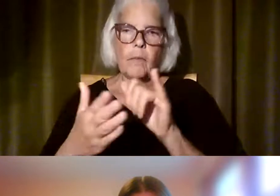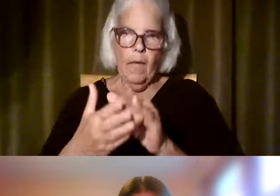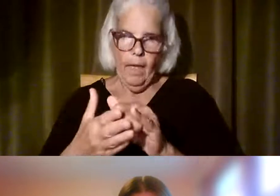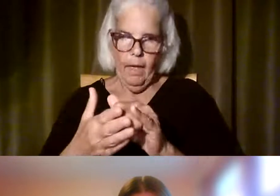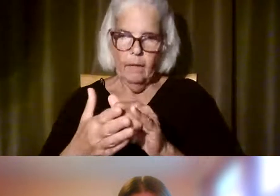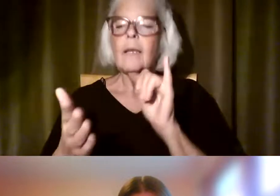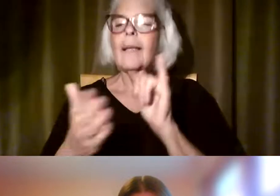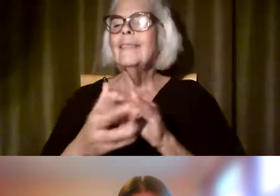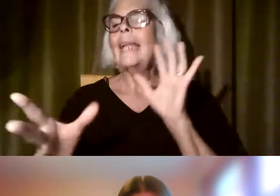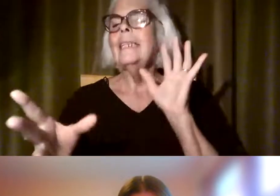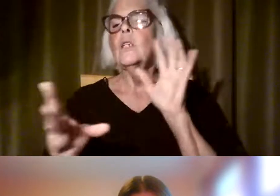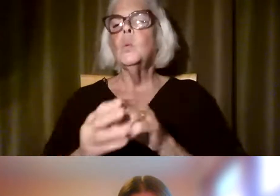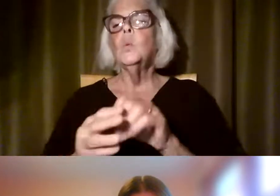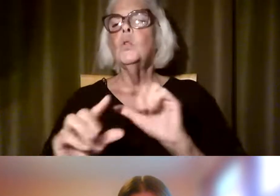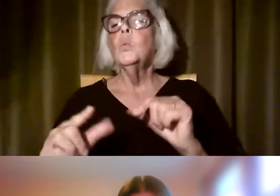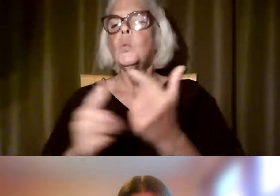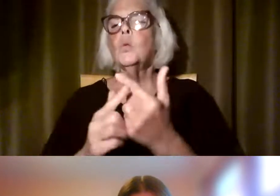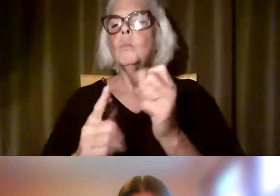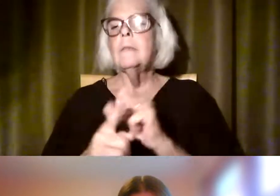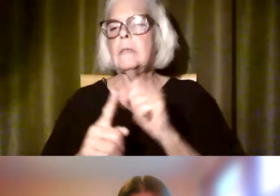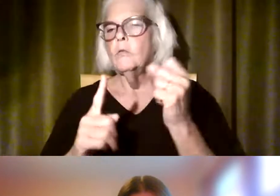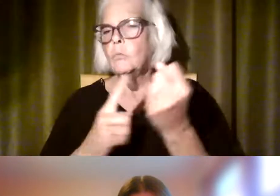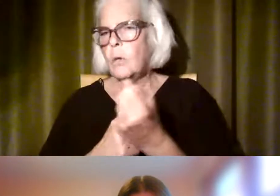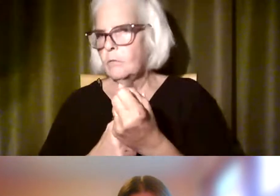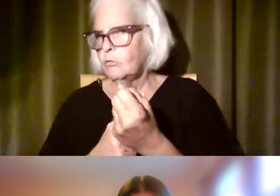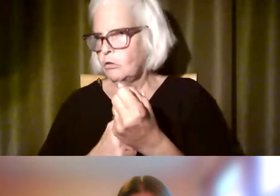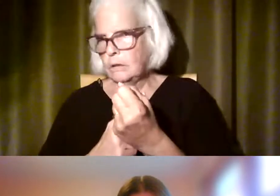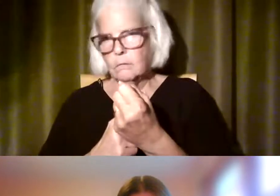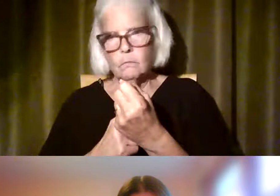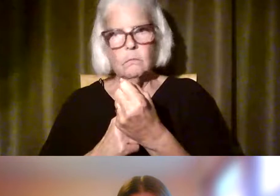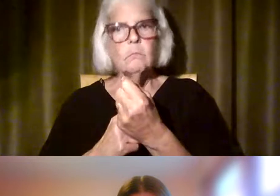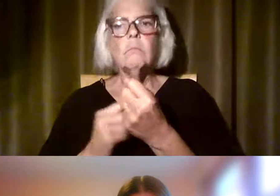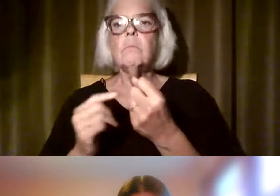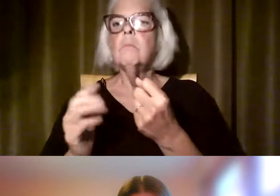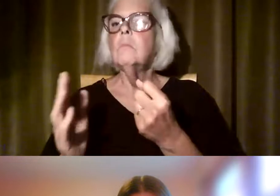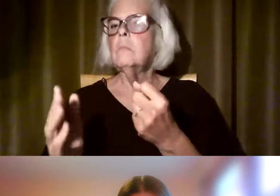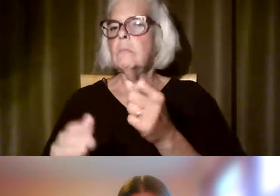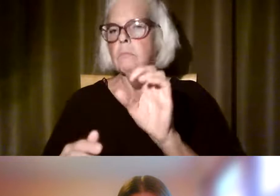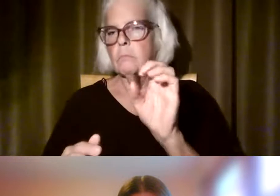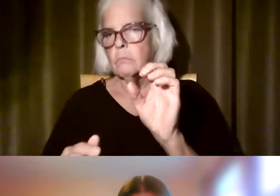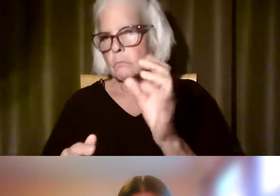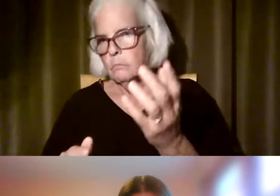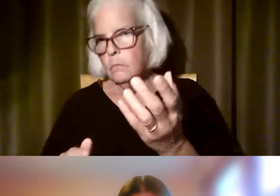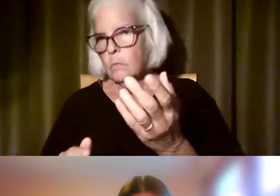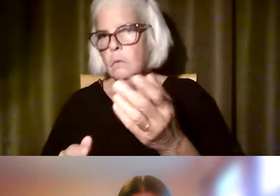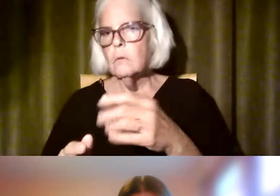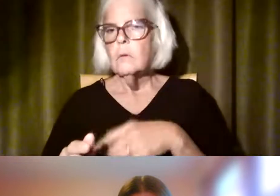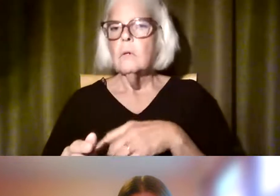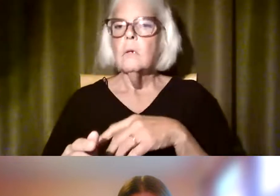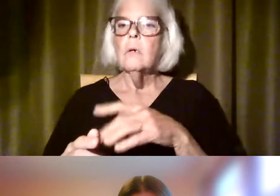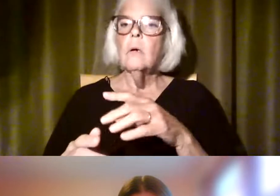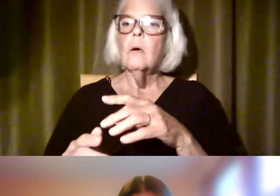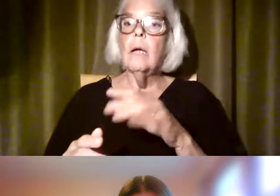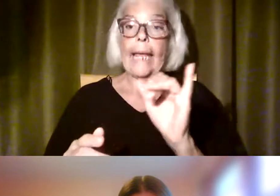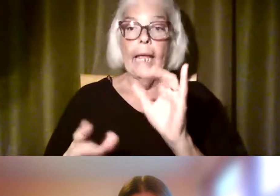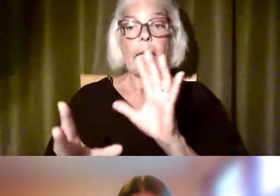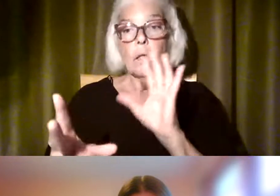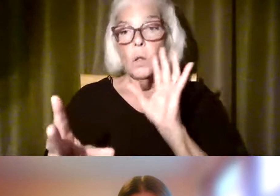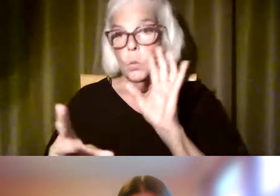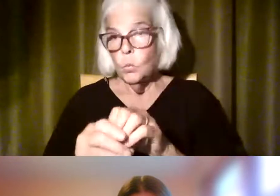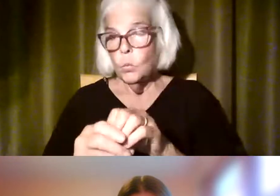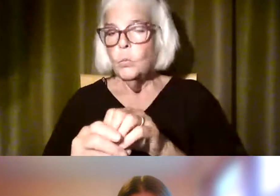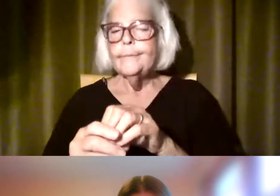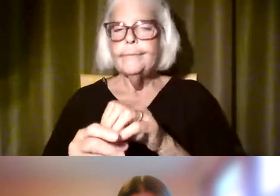emergency shelters with congregate living settings. It includes organizations that are serving BIPOC